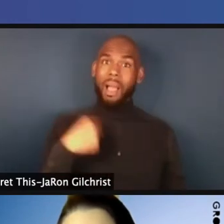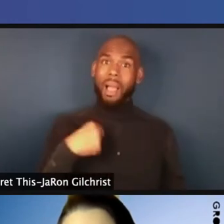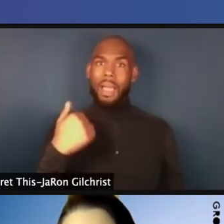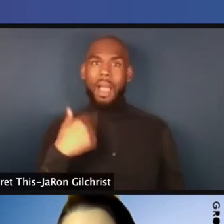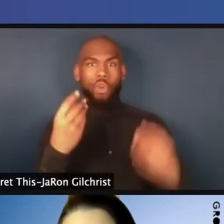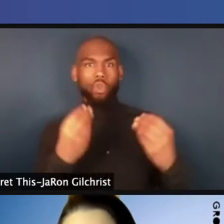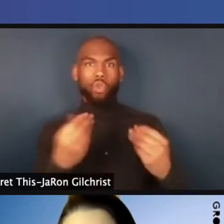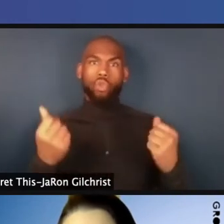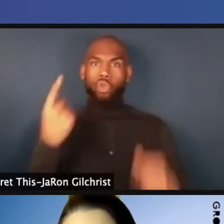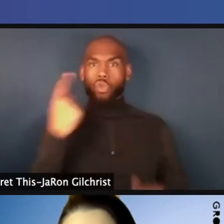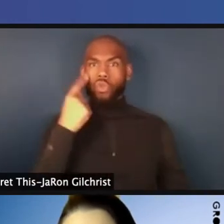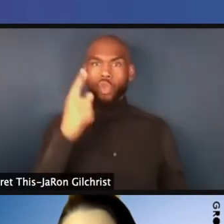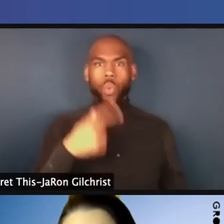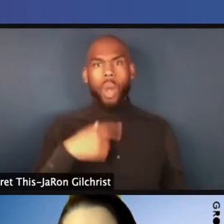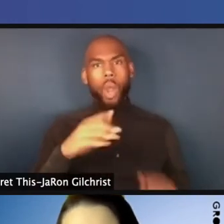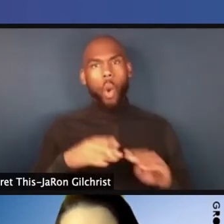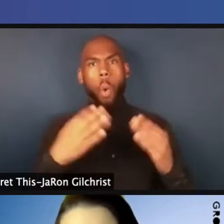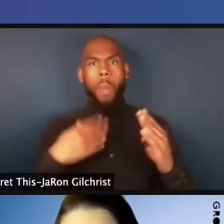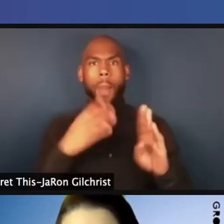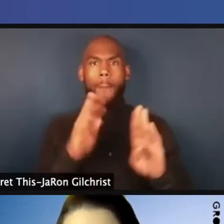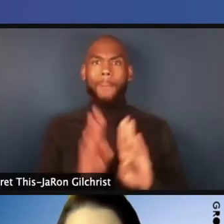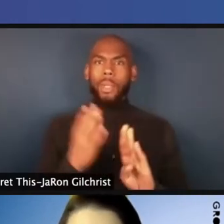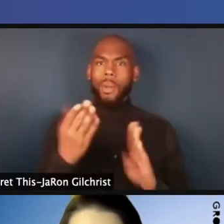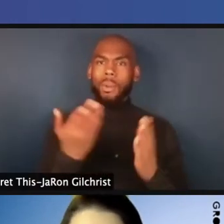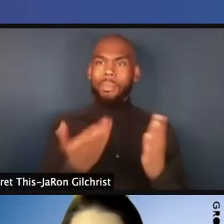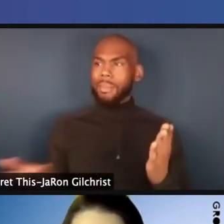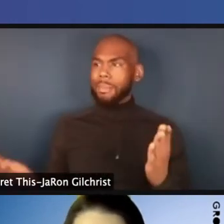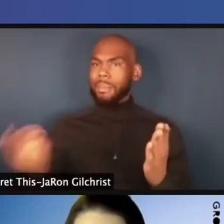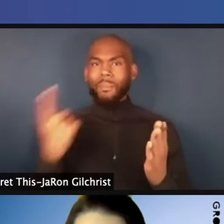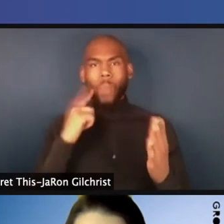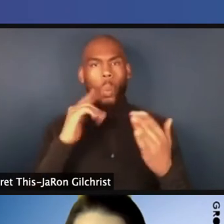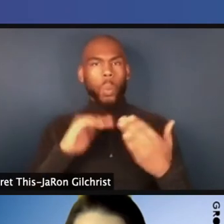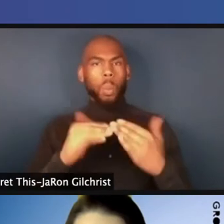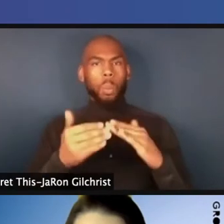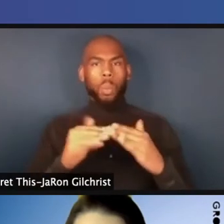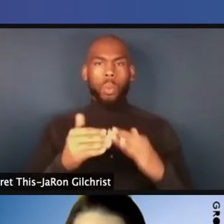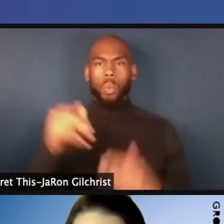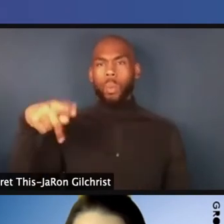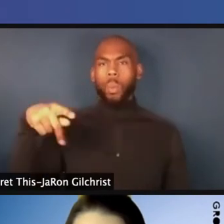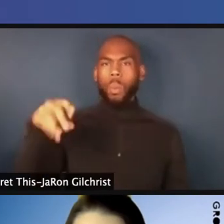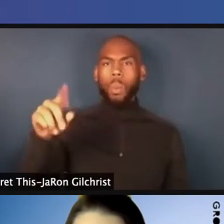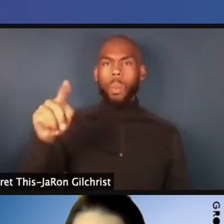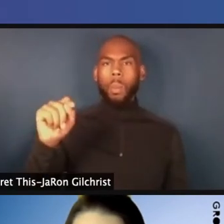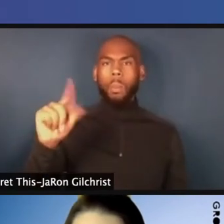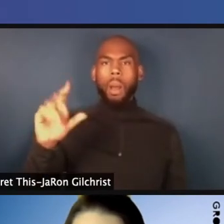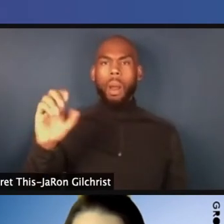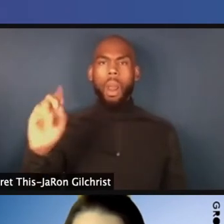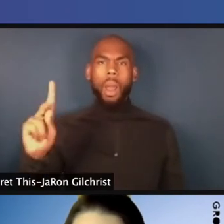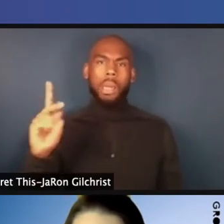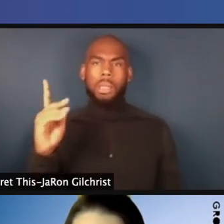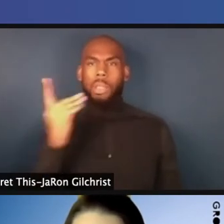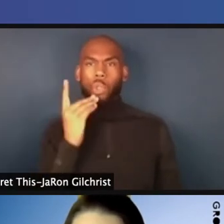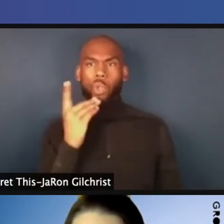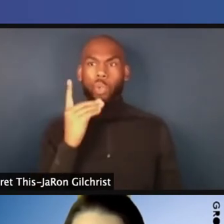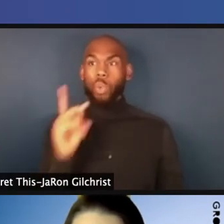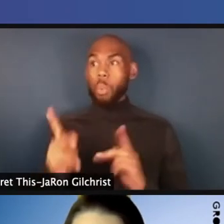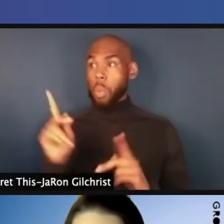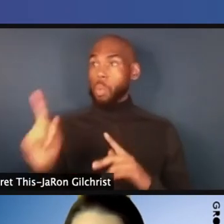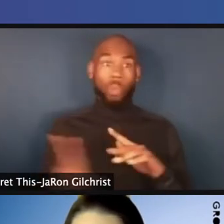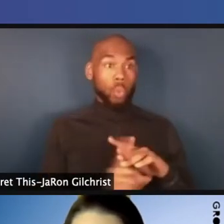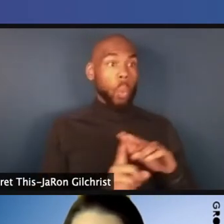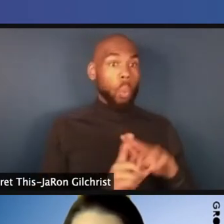I'm gonna open my doors for a community potluck, and the people who are gonna show up are gonna